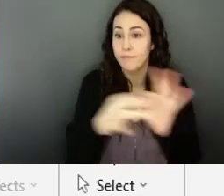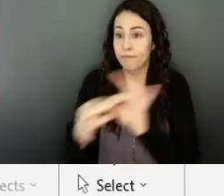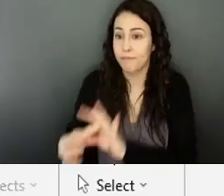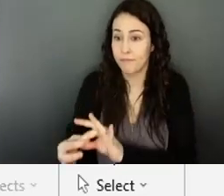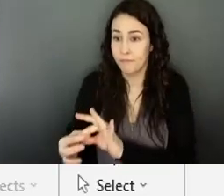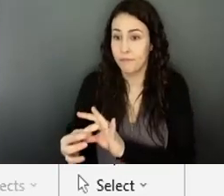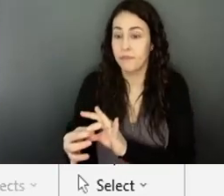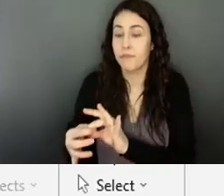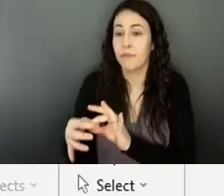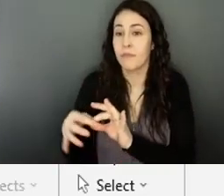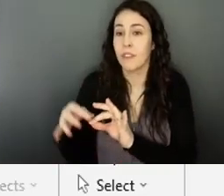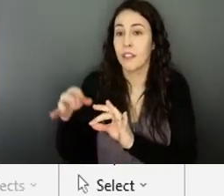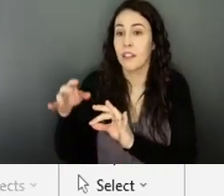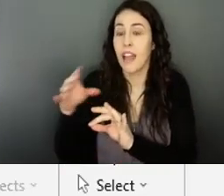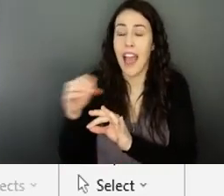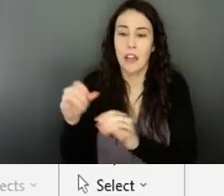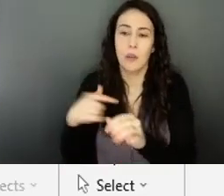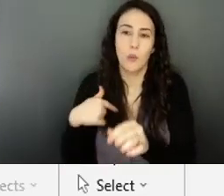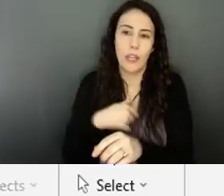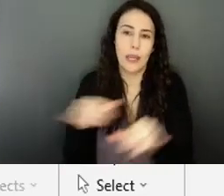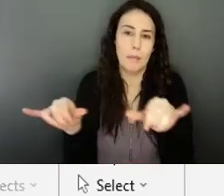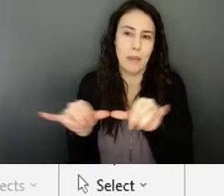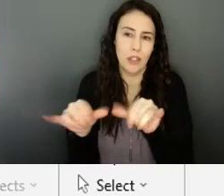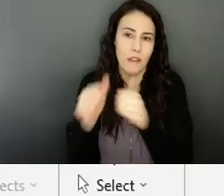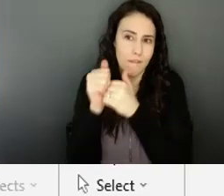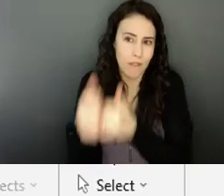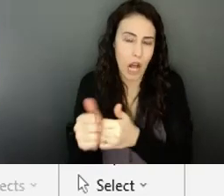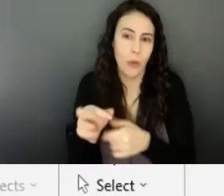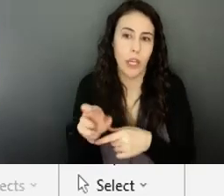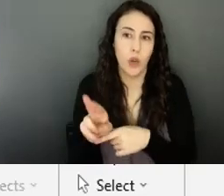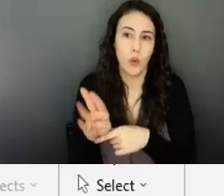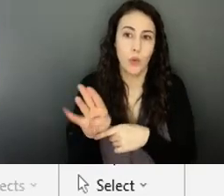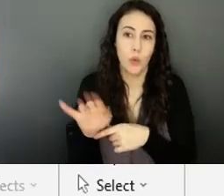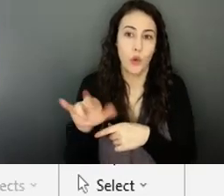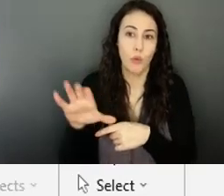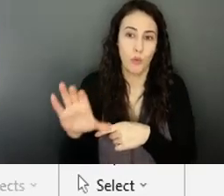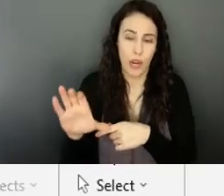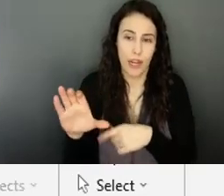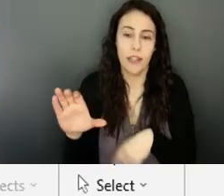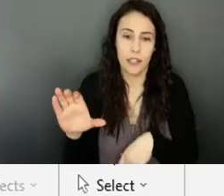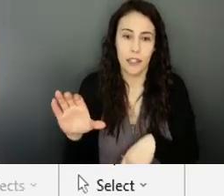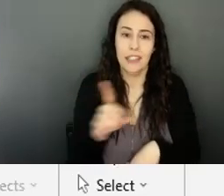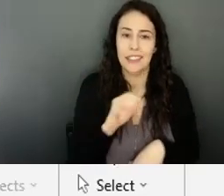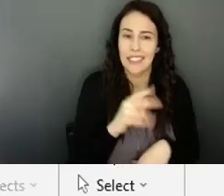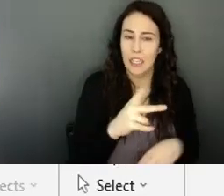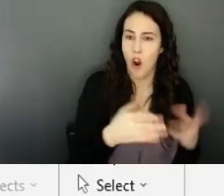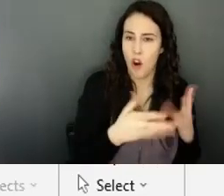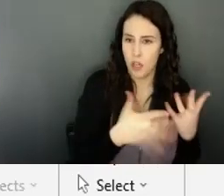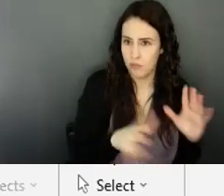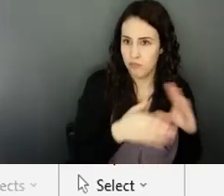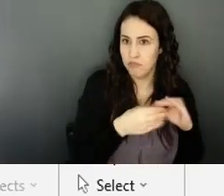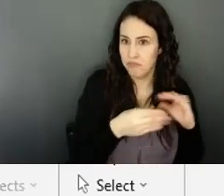And we measure them according to a rubric. Dick made reference to the fact that all of our